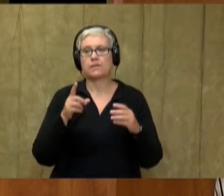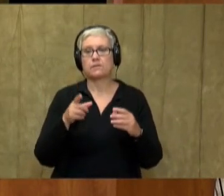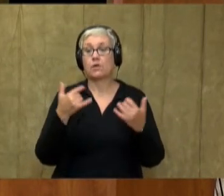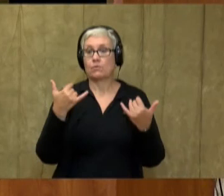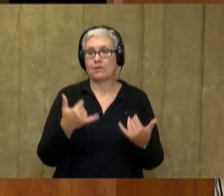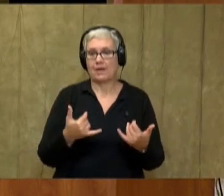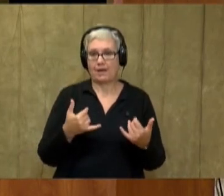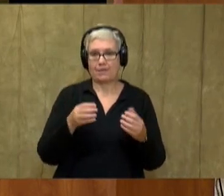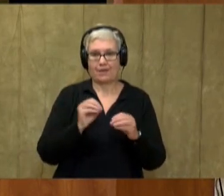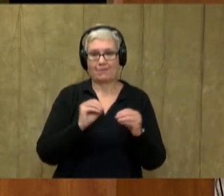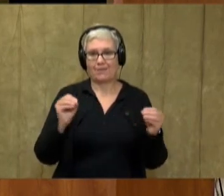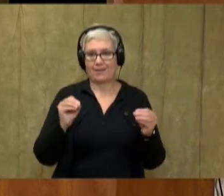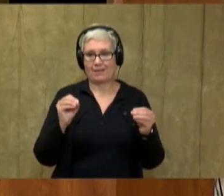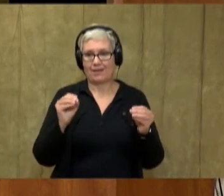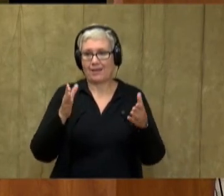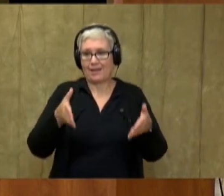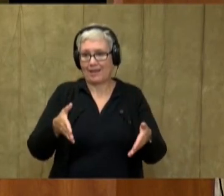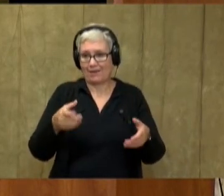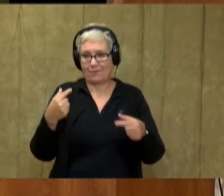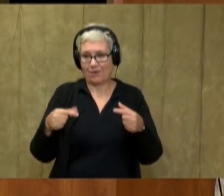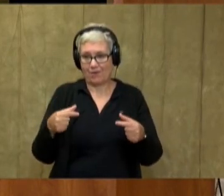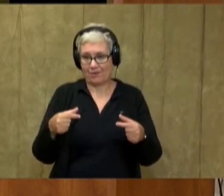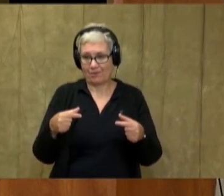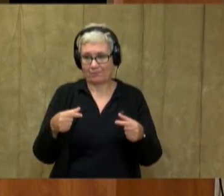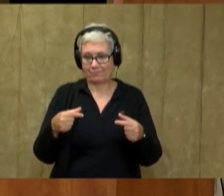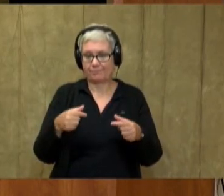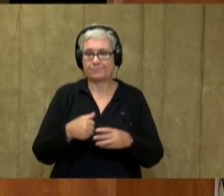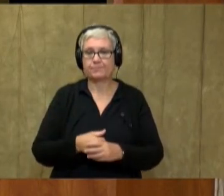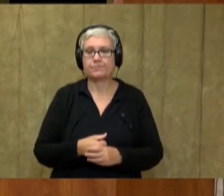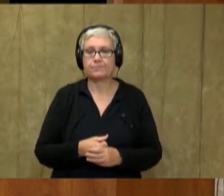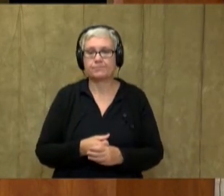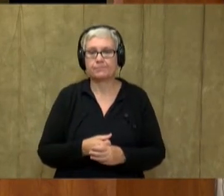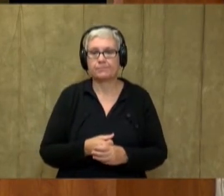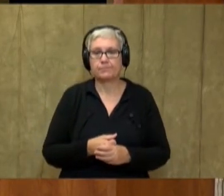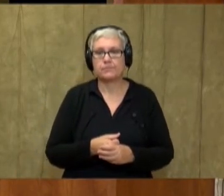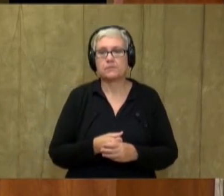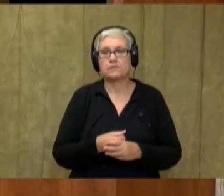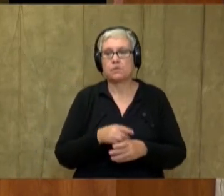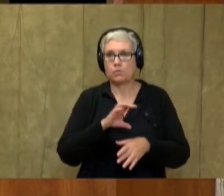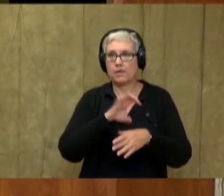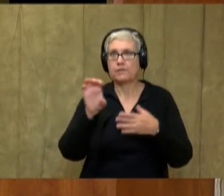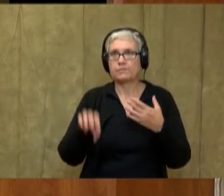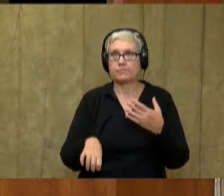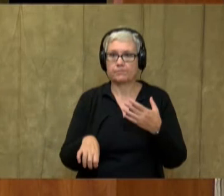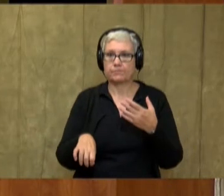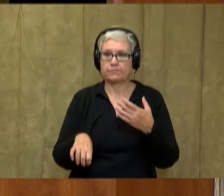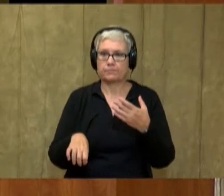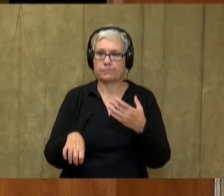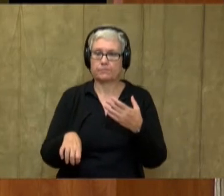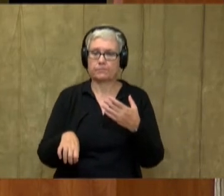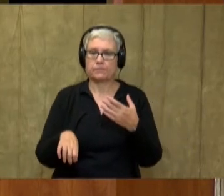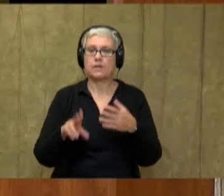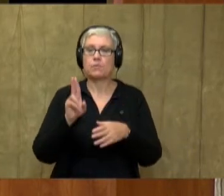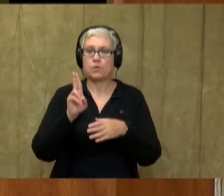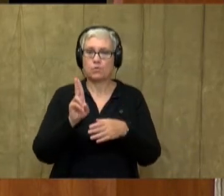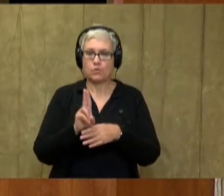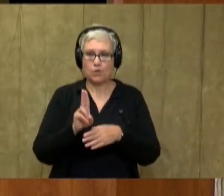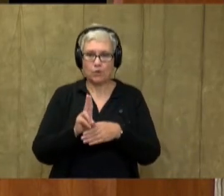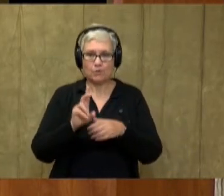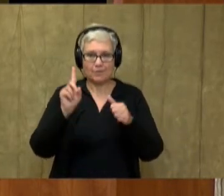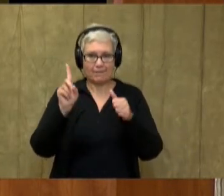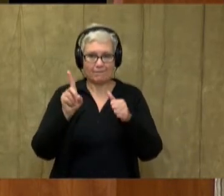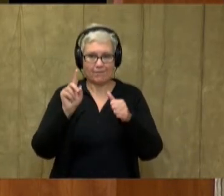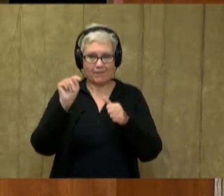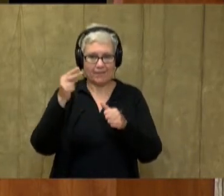to argue. Now, in conclusion, when we wrap it up, I'm basically going to use that thesis statement, but change